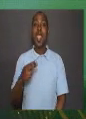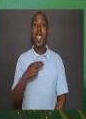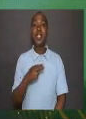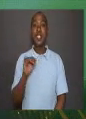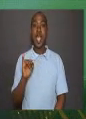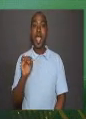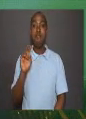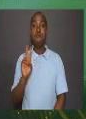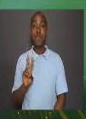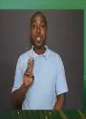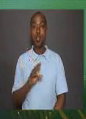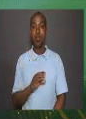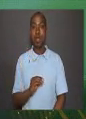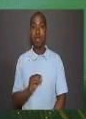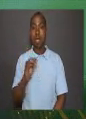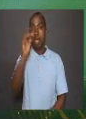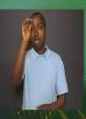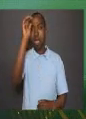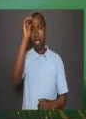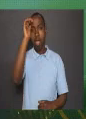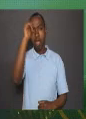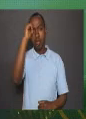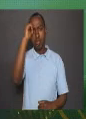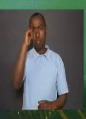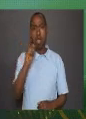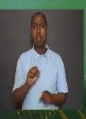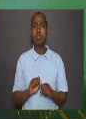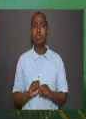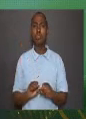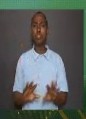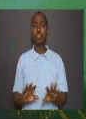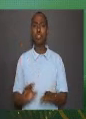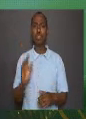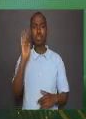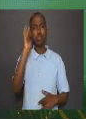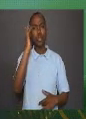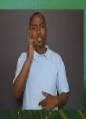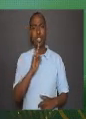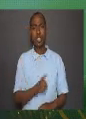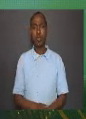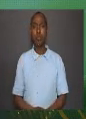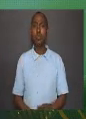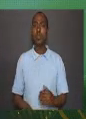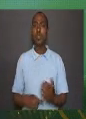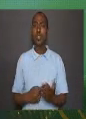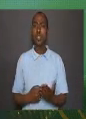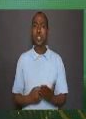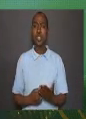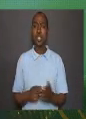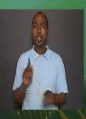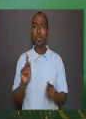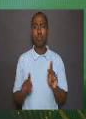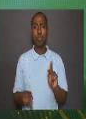HIV and AIDS are fatal diseases that people have only known for